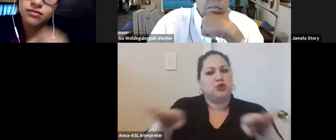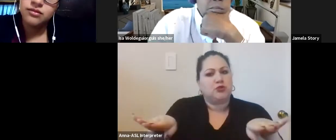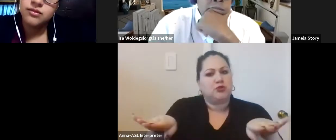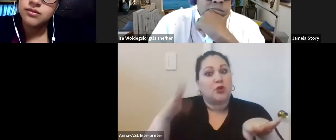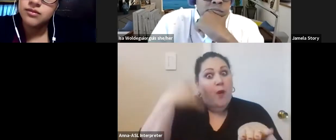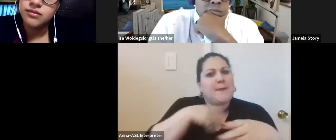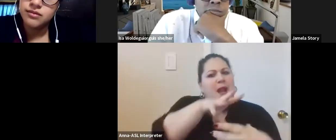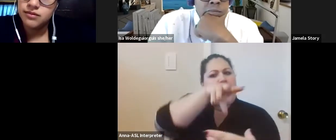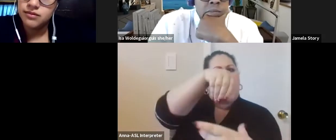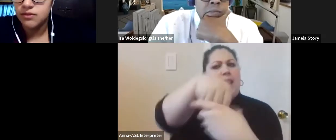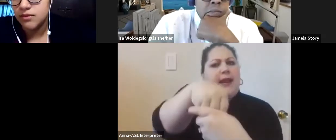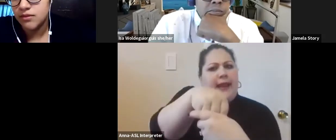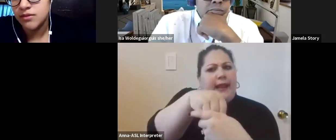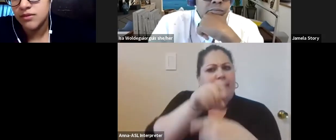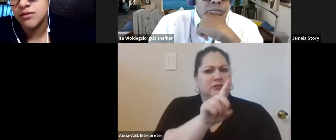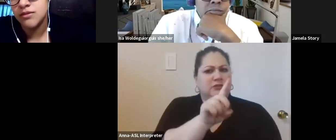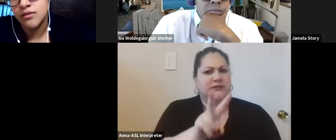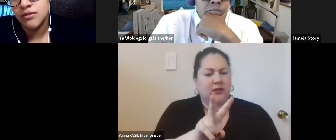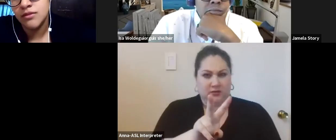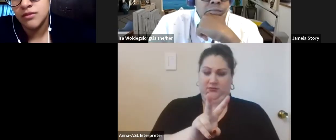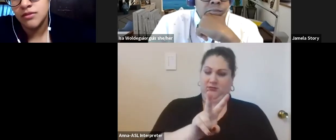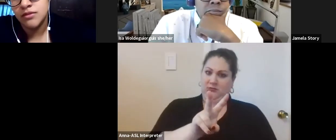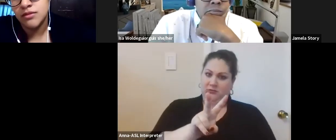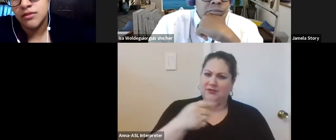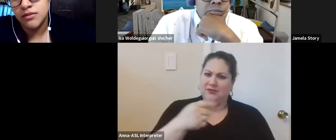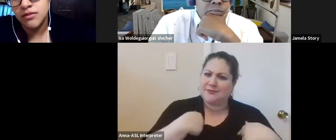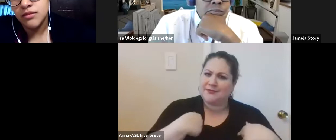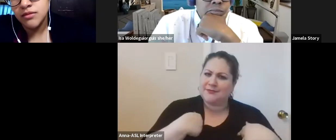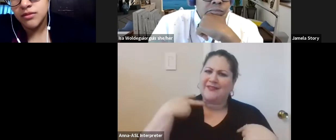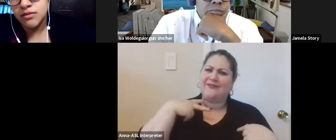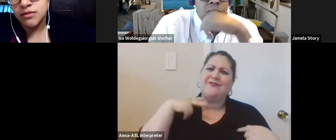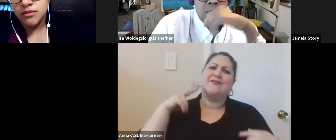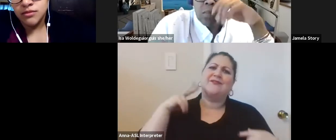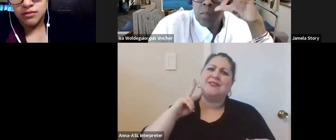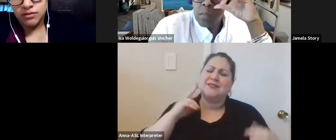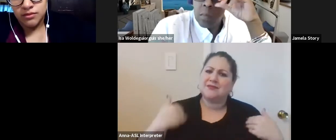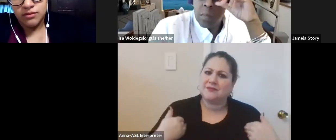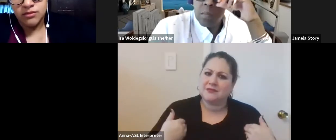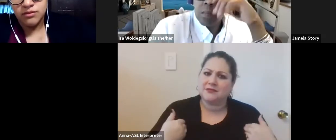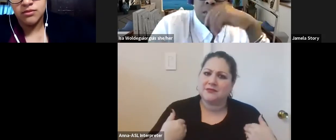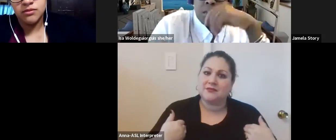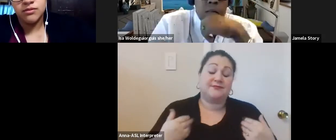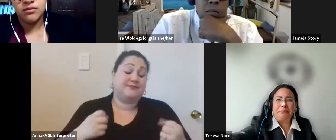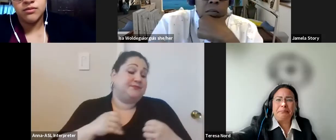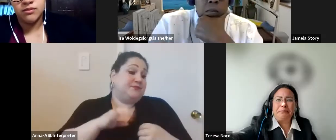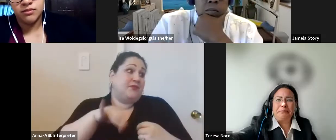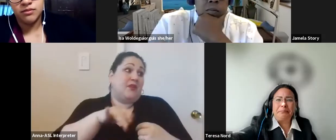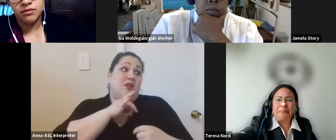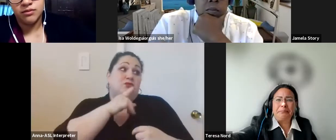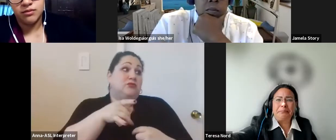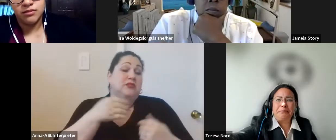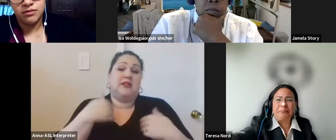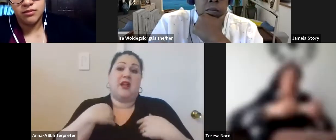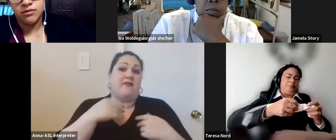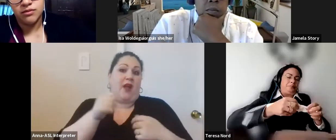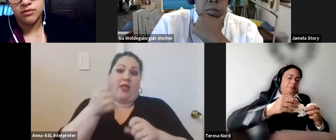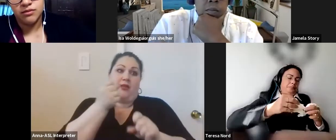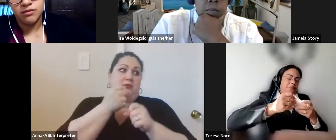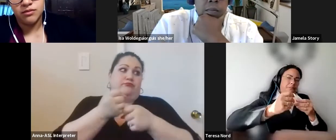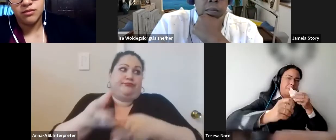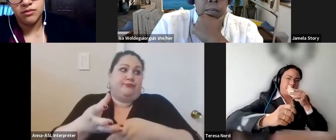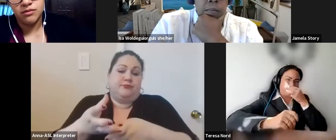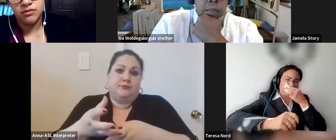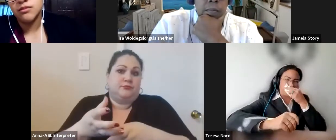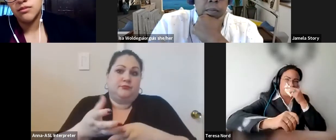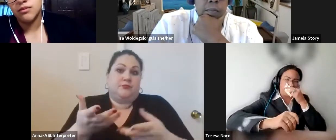And that's how they took it. And it has all these other effects that goes with it when your children are removed from